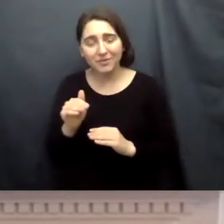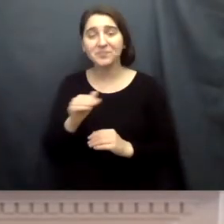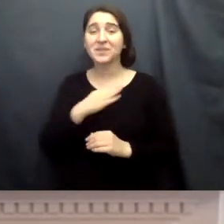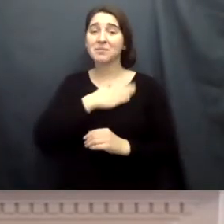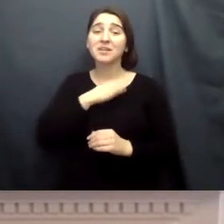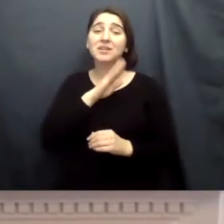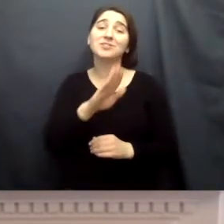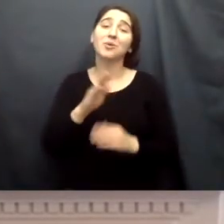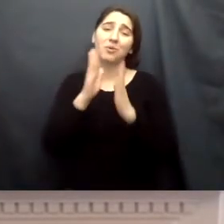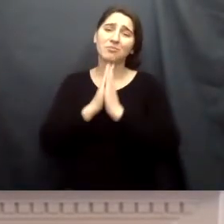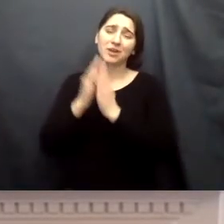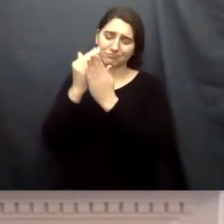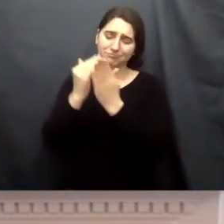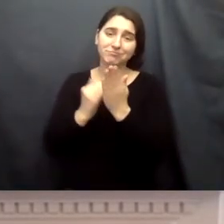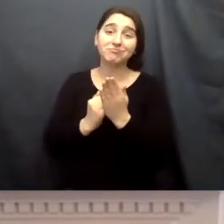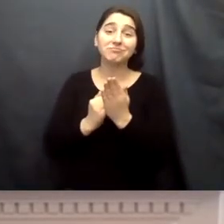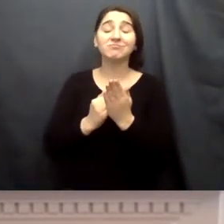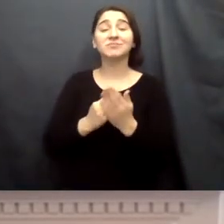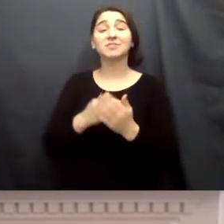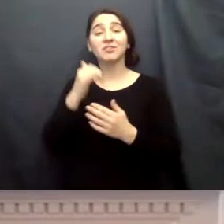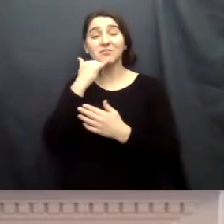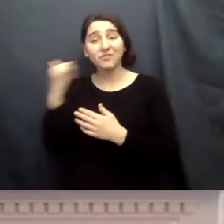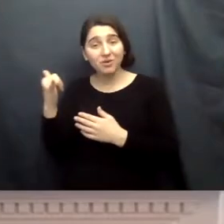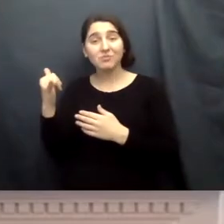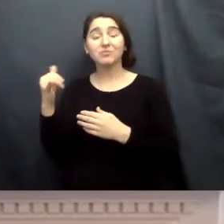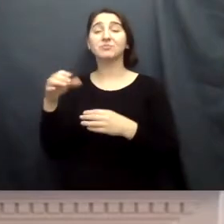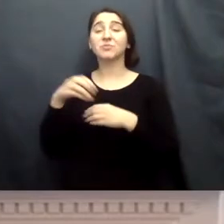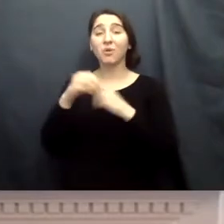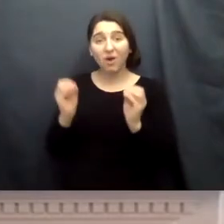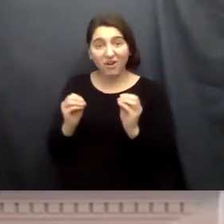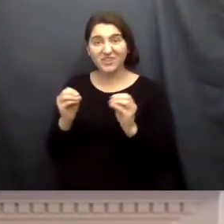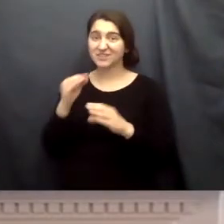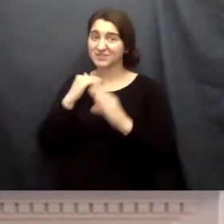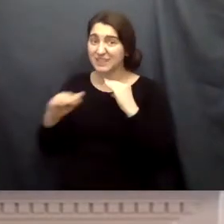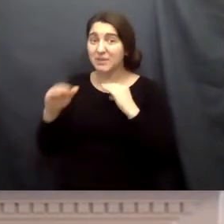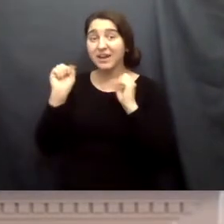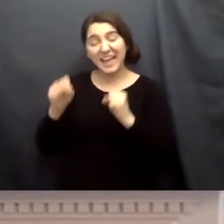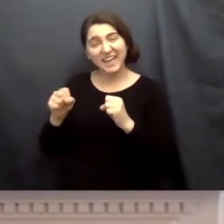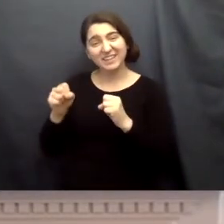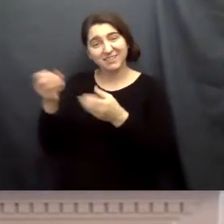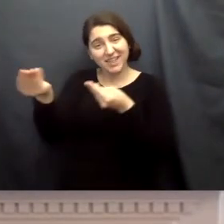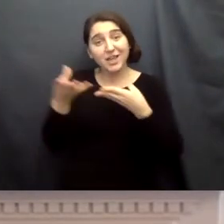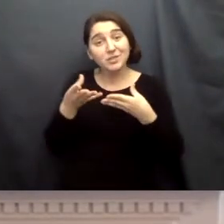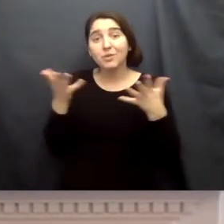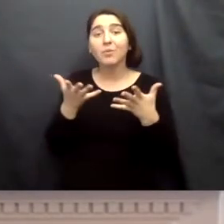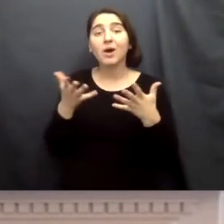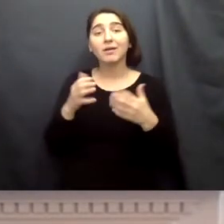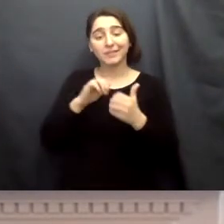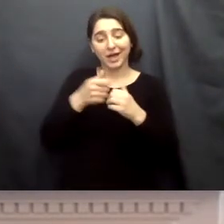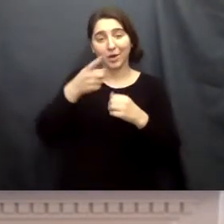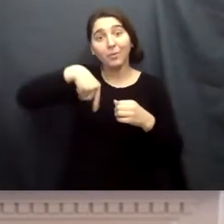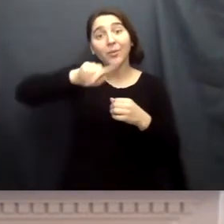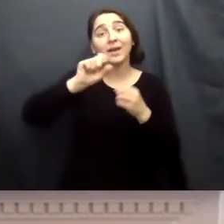prayer requests by phone or message to the church office so that we can best know how to hold you in prayer.